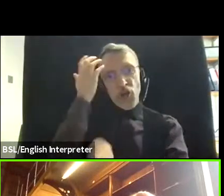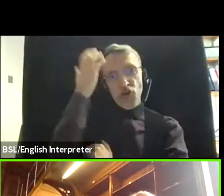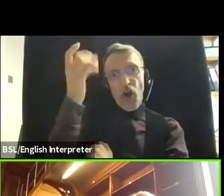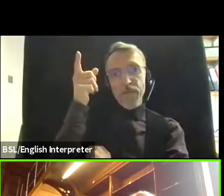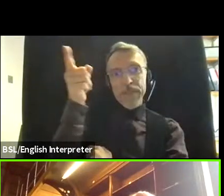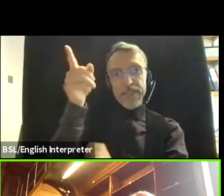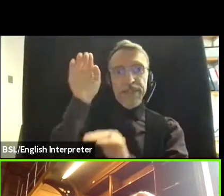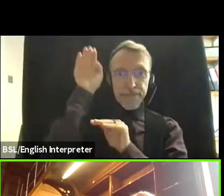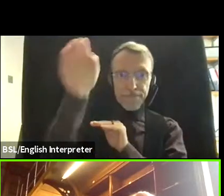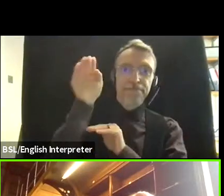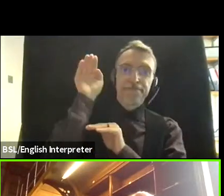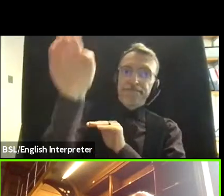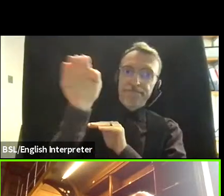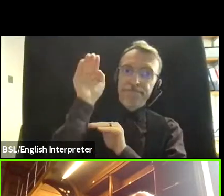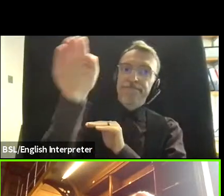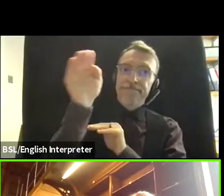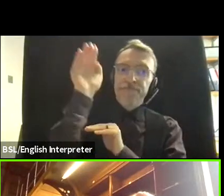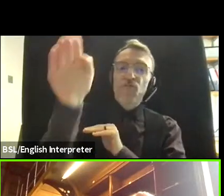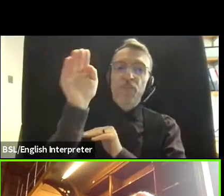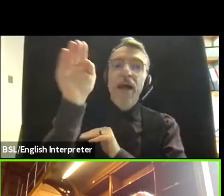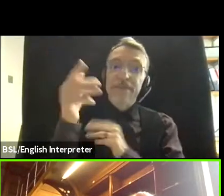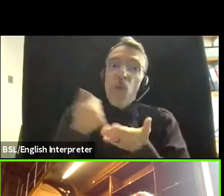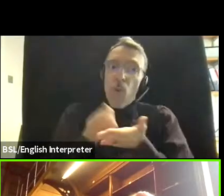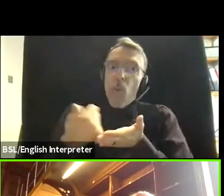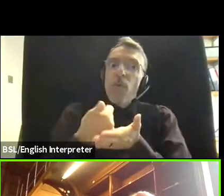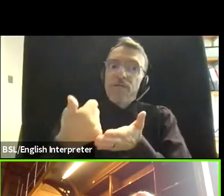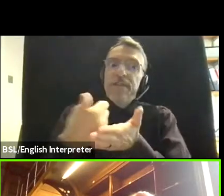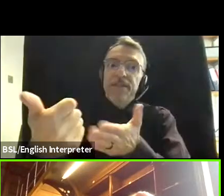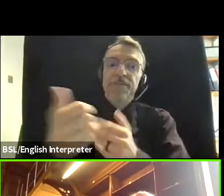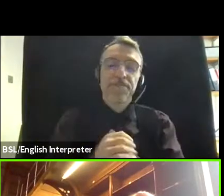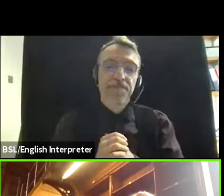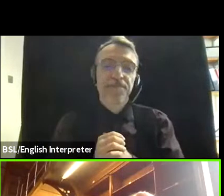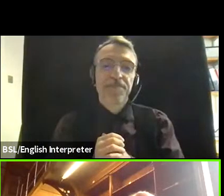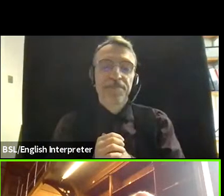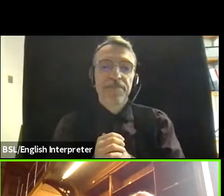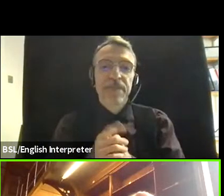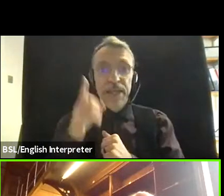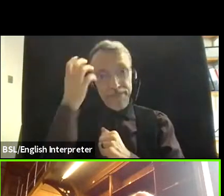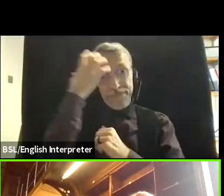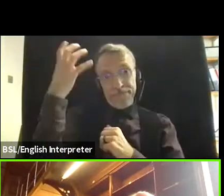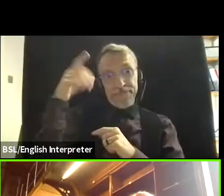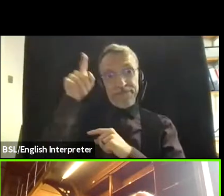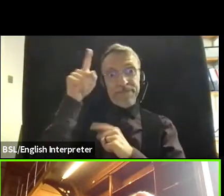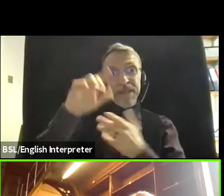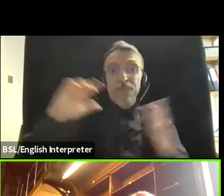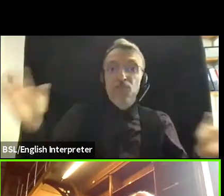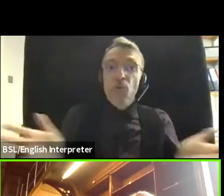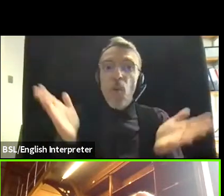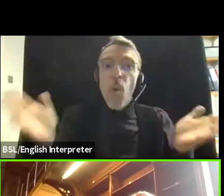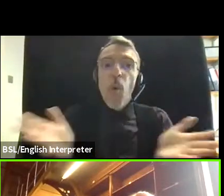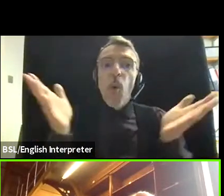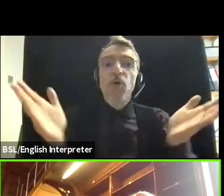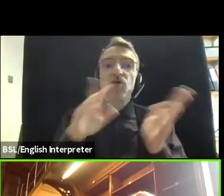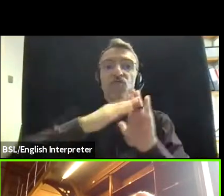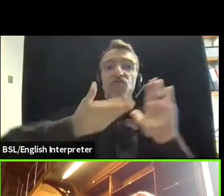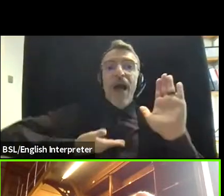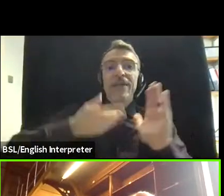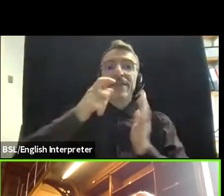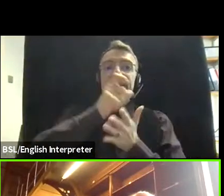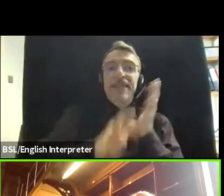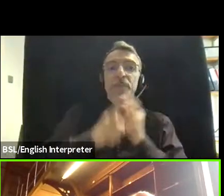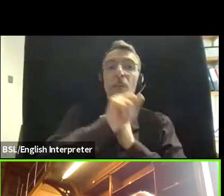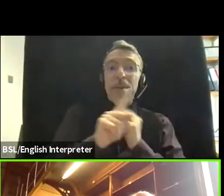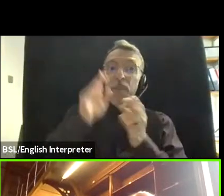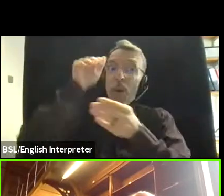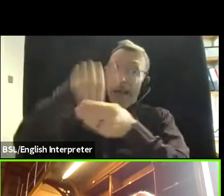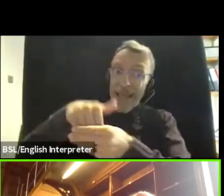repetitively and often. Her Majesty's government should promote the rights of people with disabilities who belong to religious